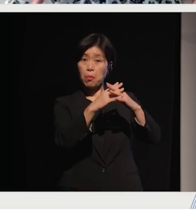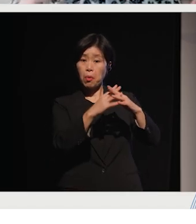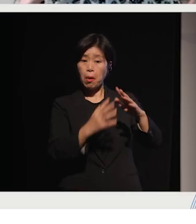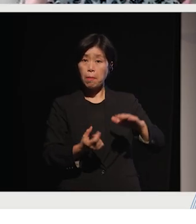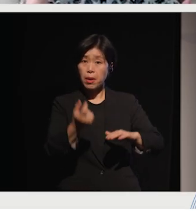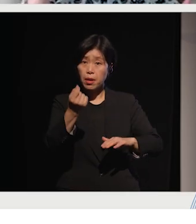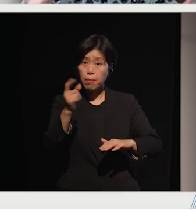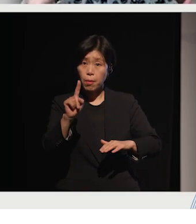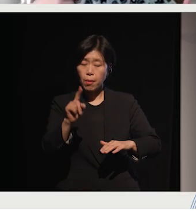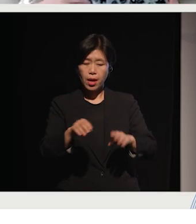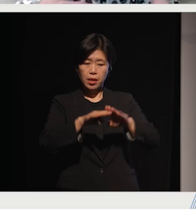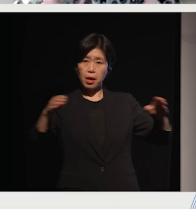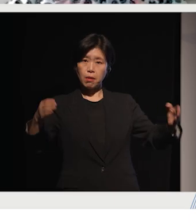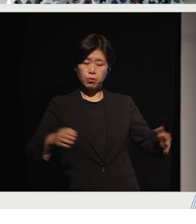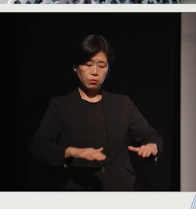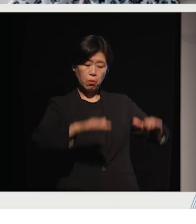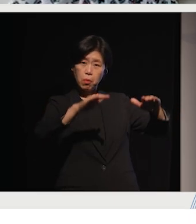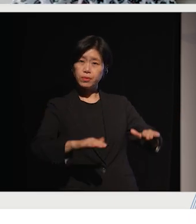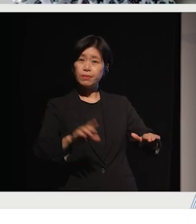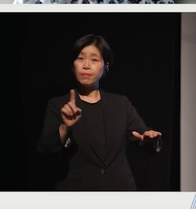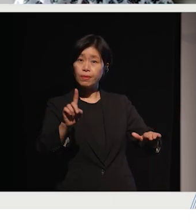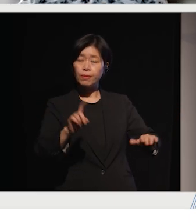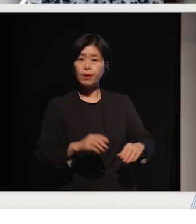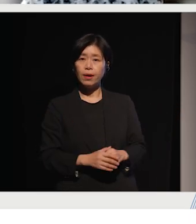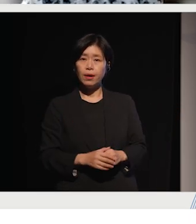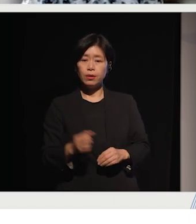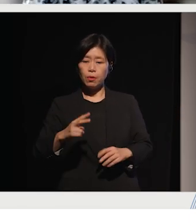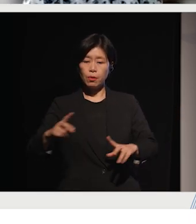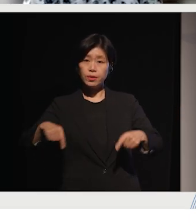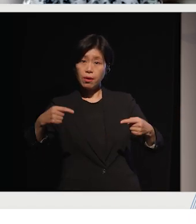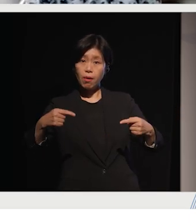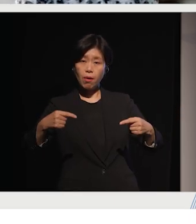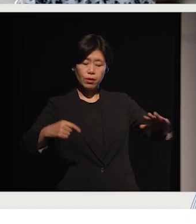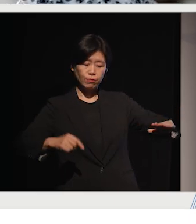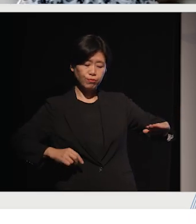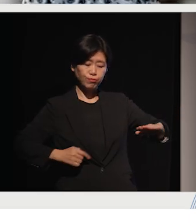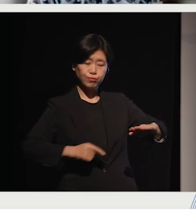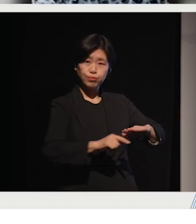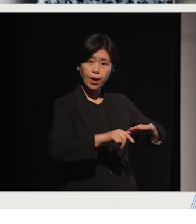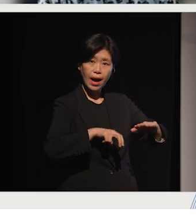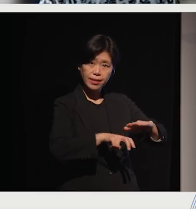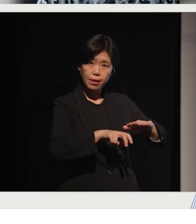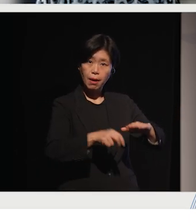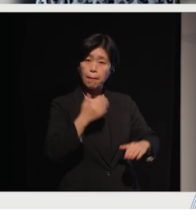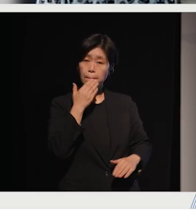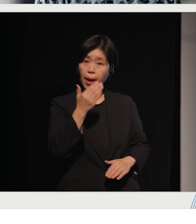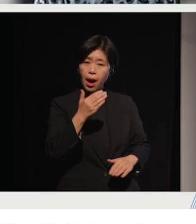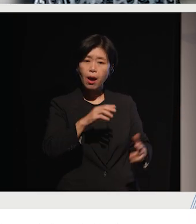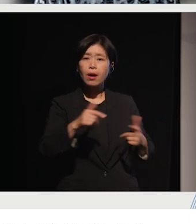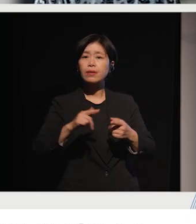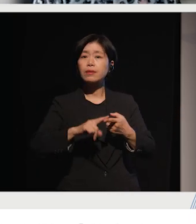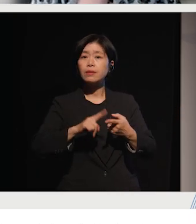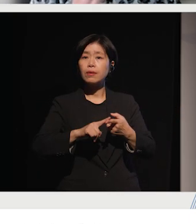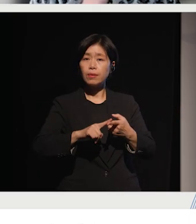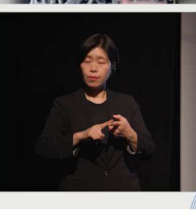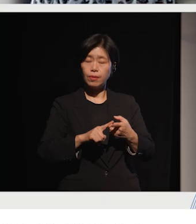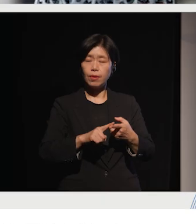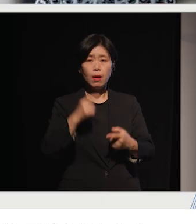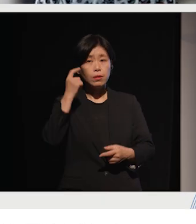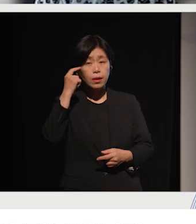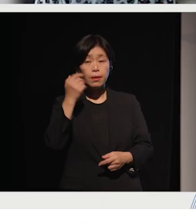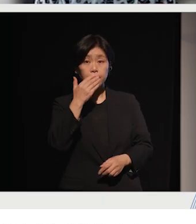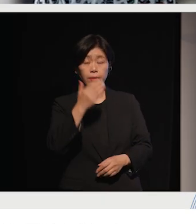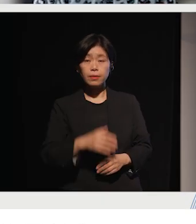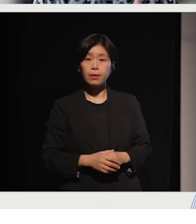make sure that someone who's using a power wheelchair is able to pull up both from a forward and a side approach. The